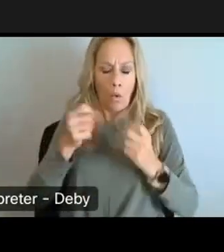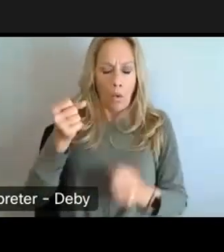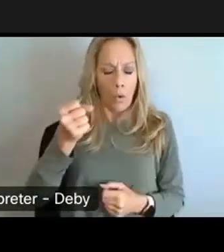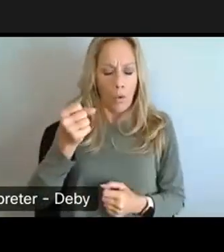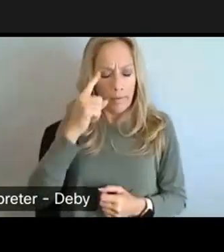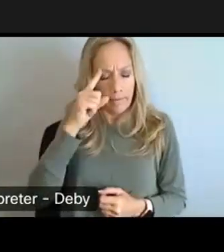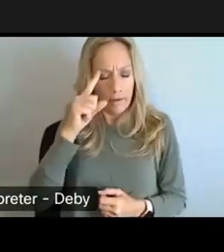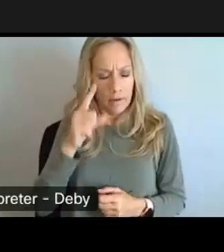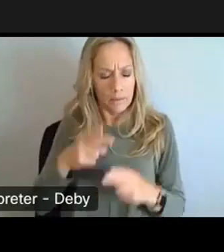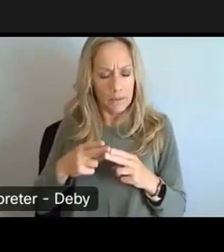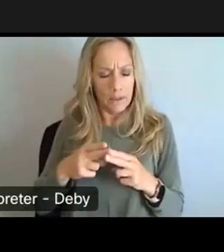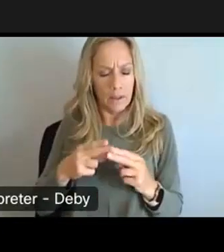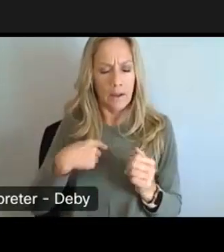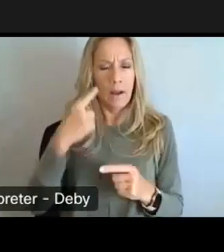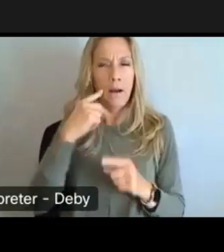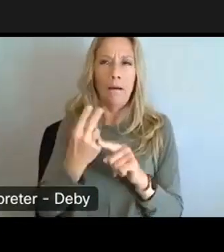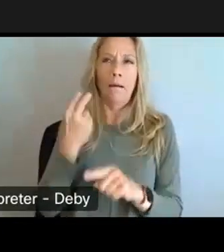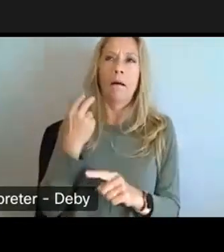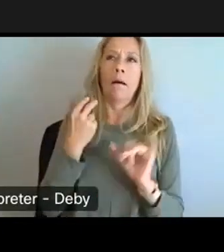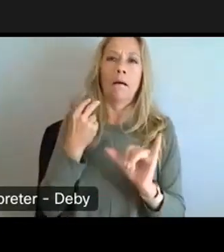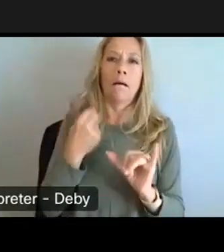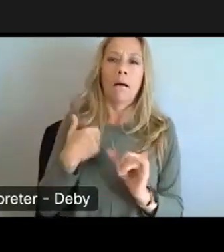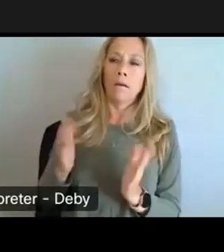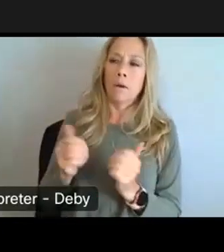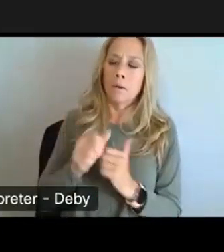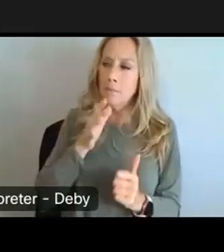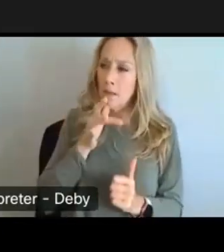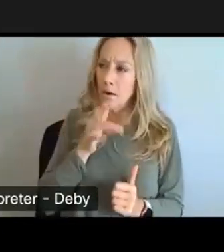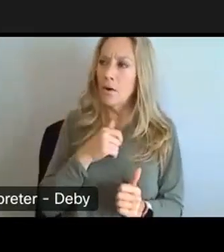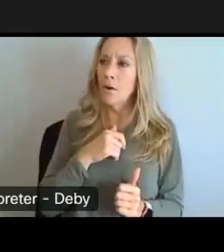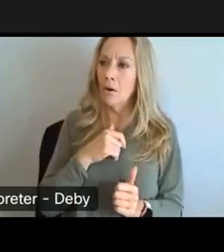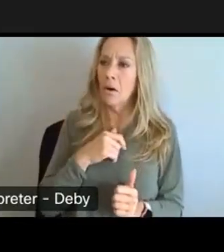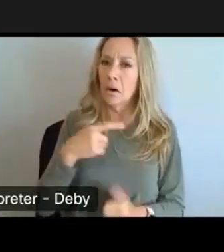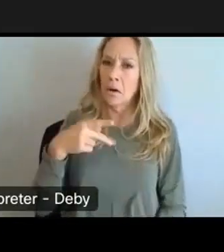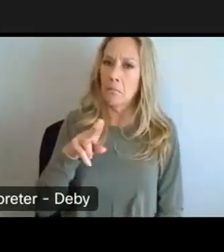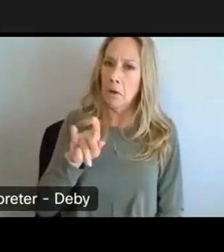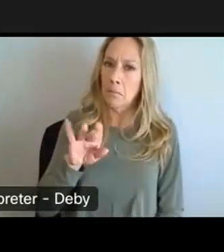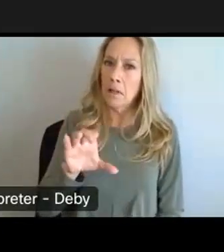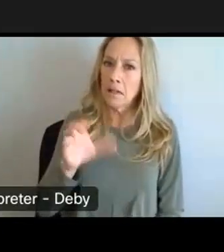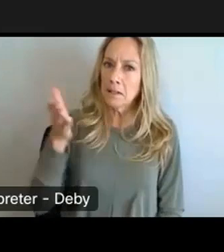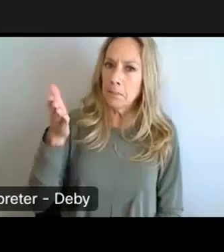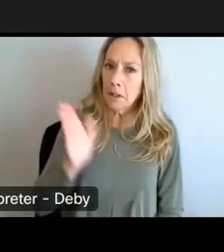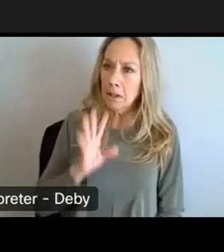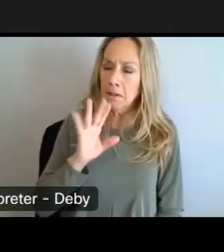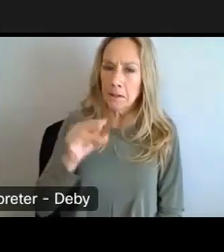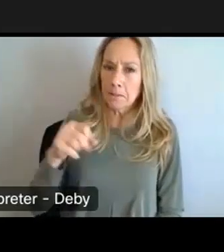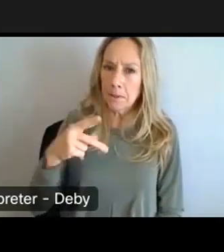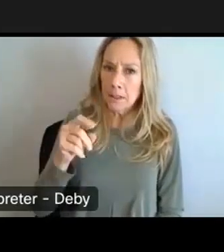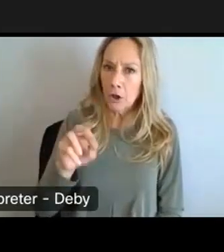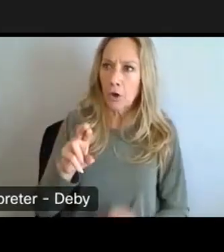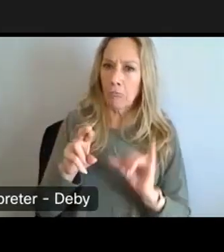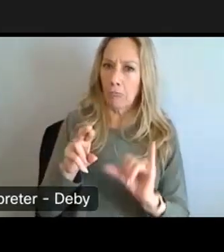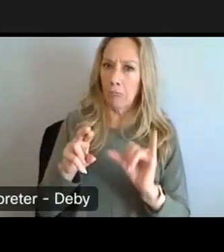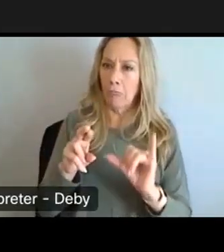think back to that conversation I had with my mother about, you know, being able to be a public speaker. And one of the things I didn't account